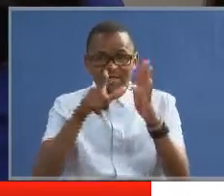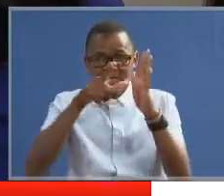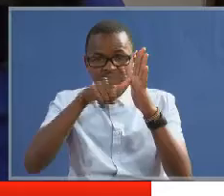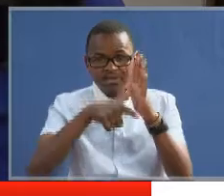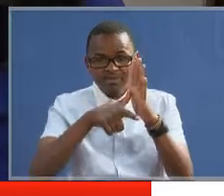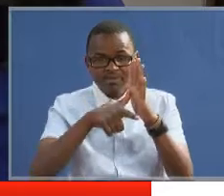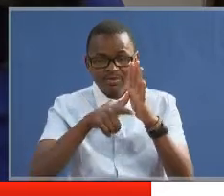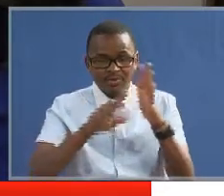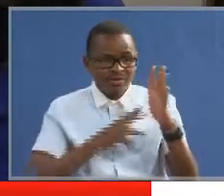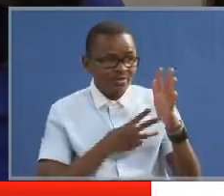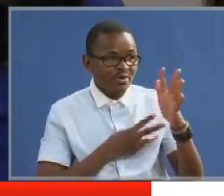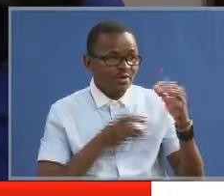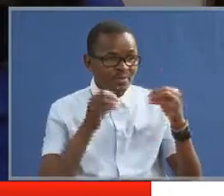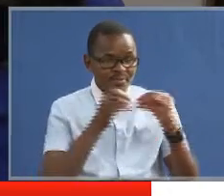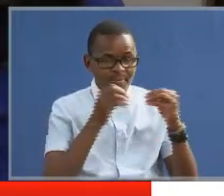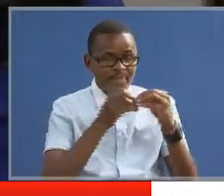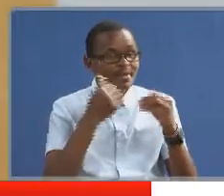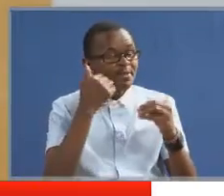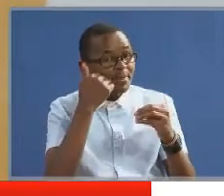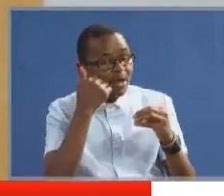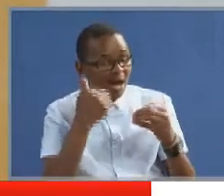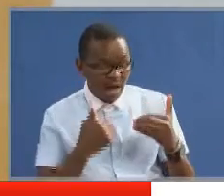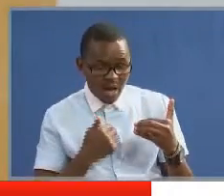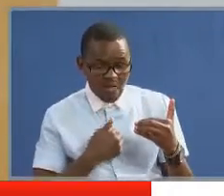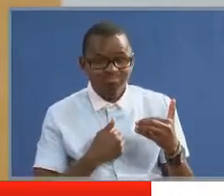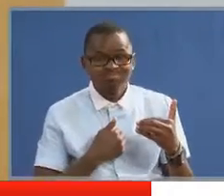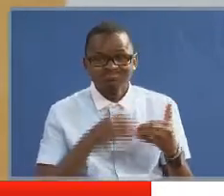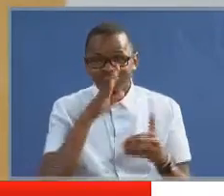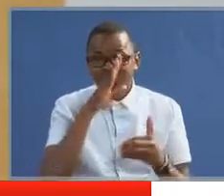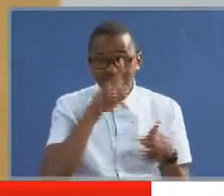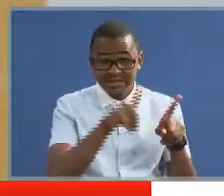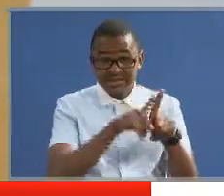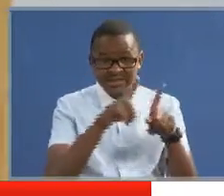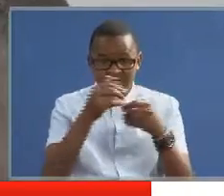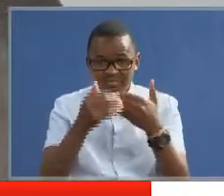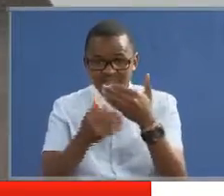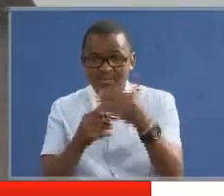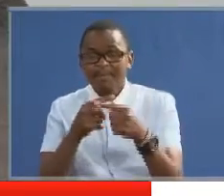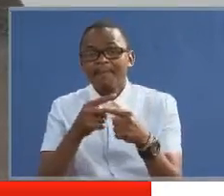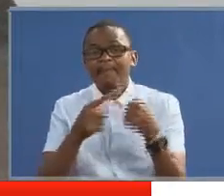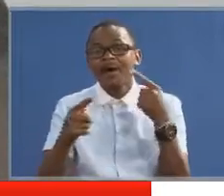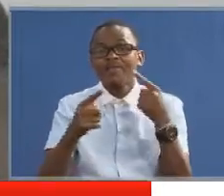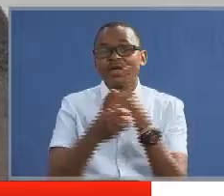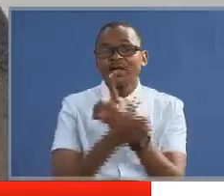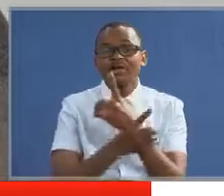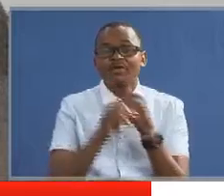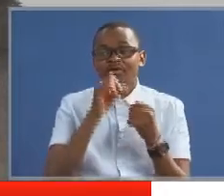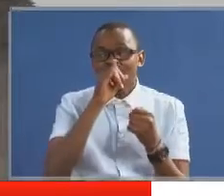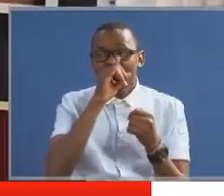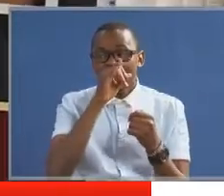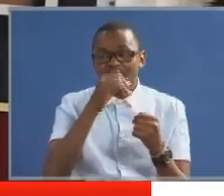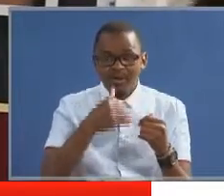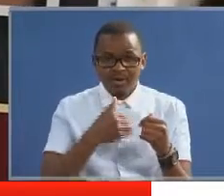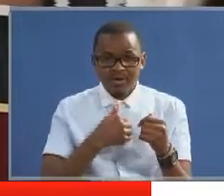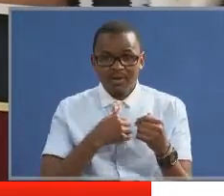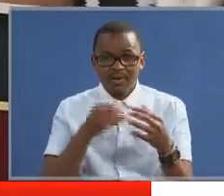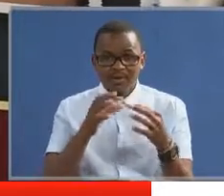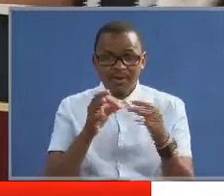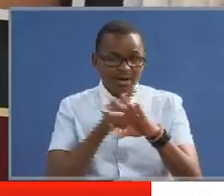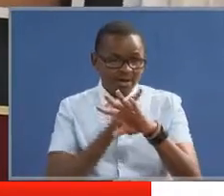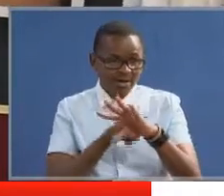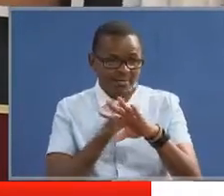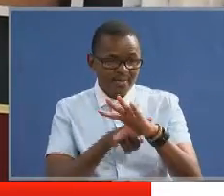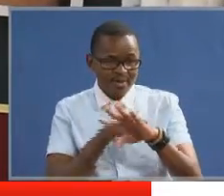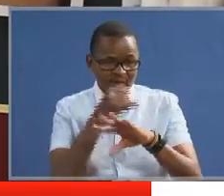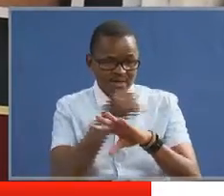on, we met some of the patients whose faces have been brightened by the same procedure. But the difference is theirs had been long-time